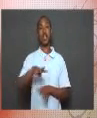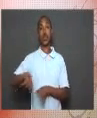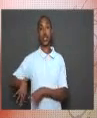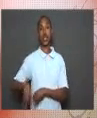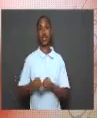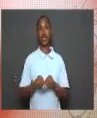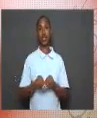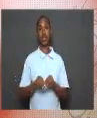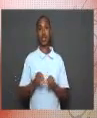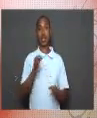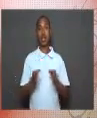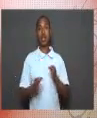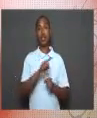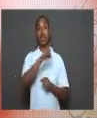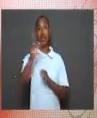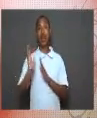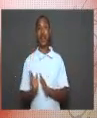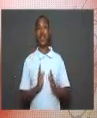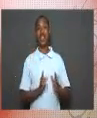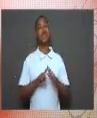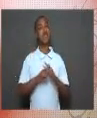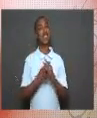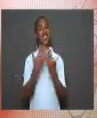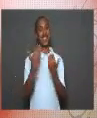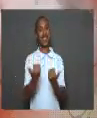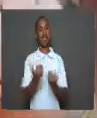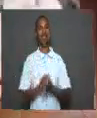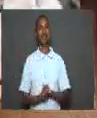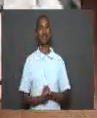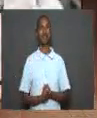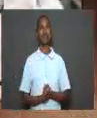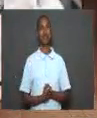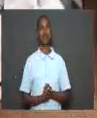Students, if you are ready, let us get started.